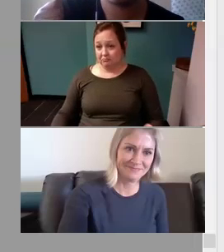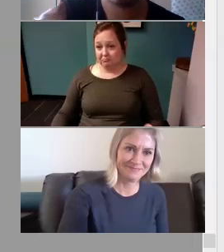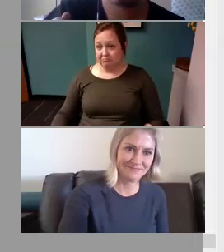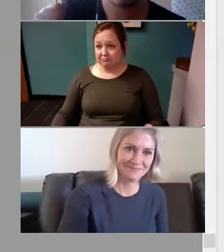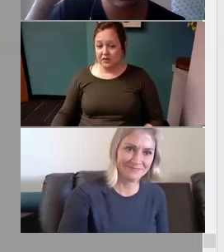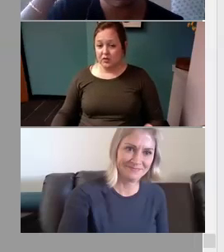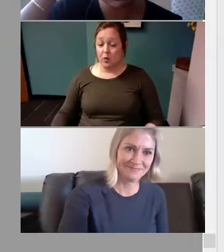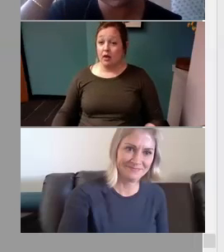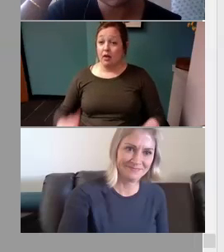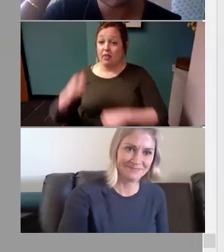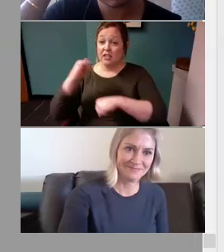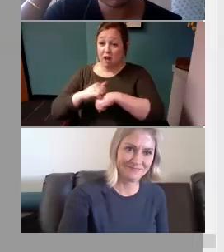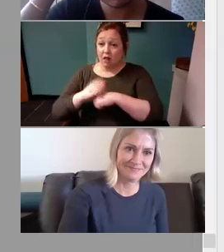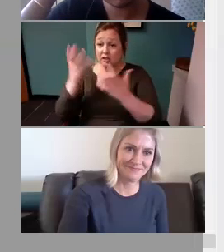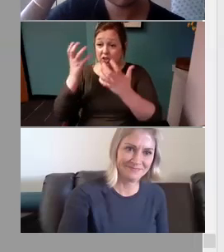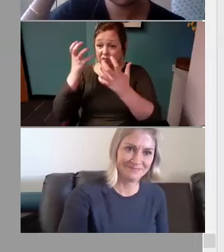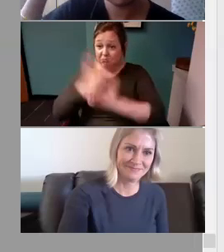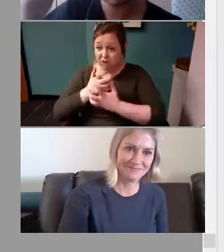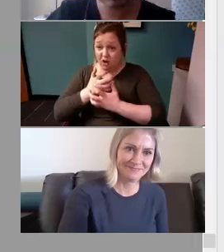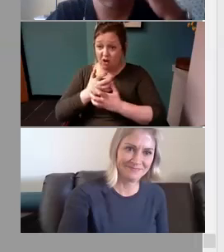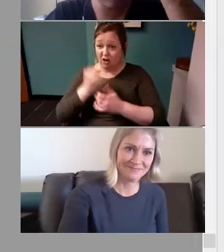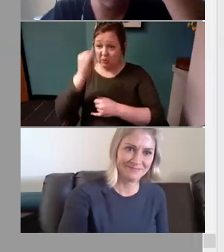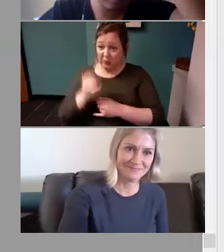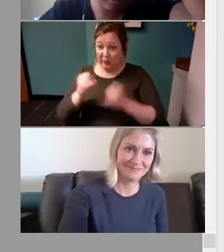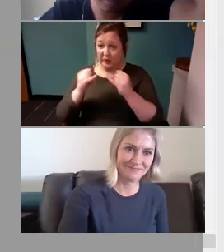graph. Does that make sense?